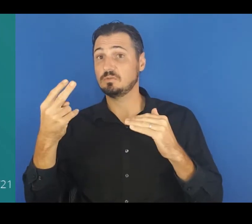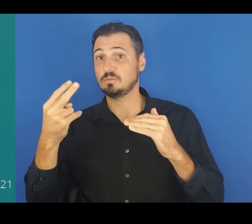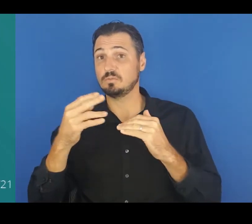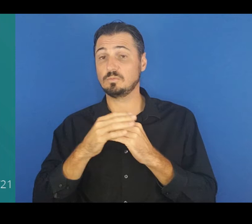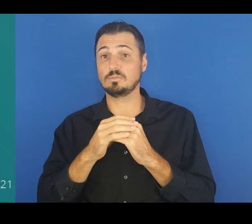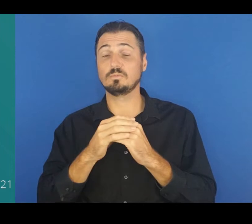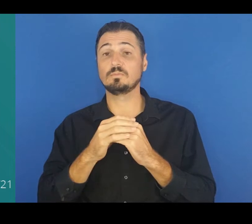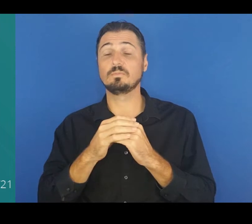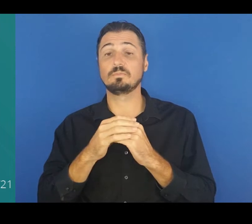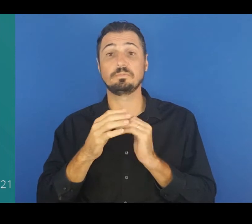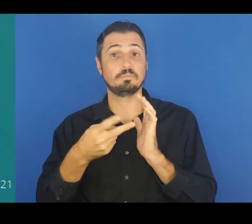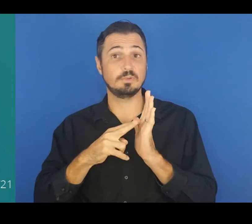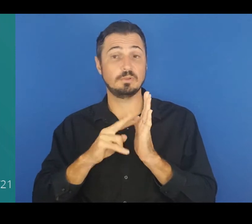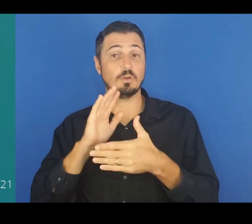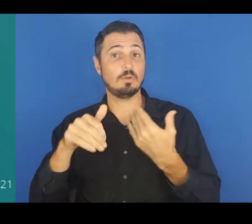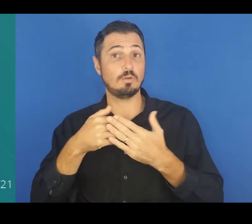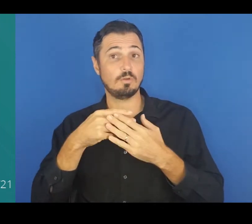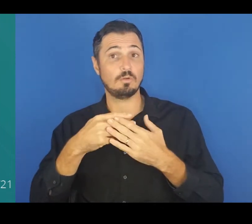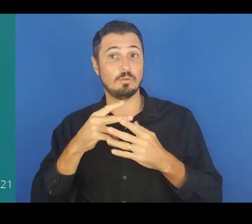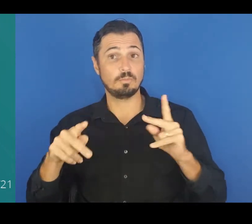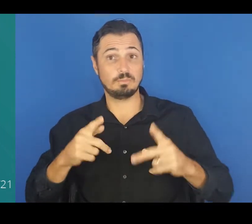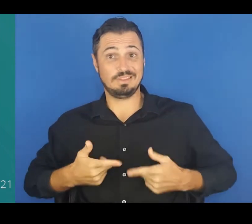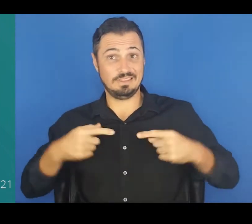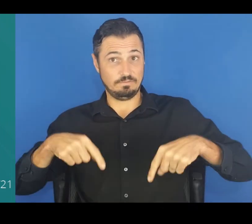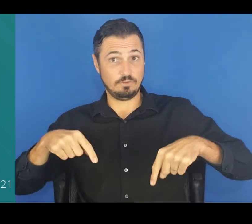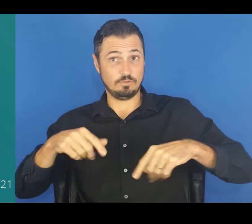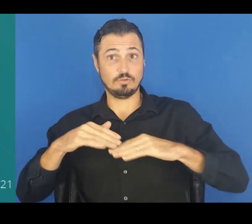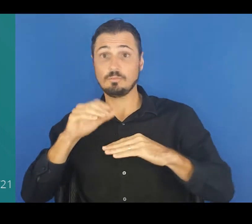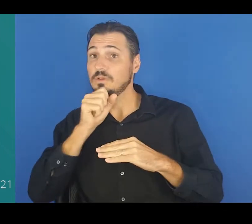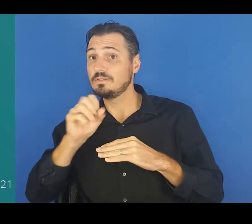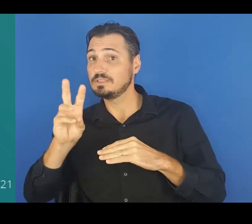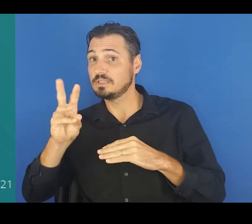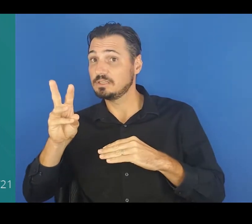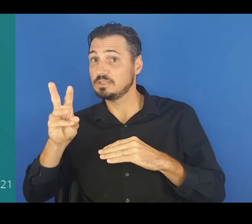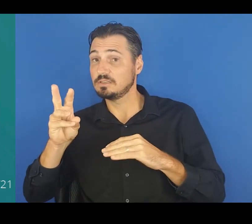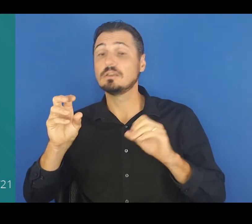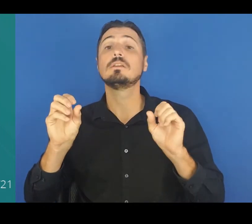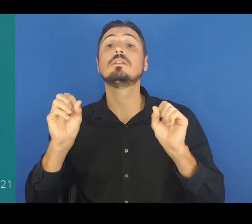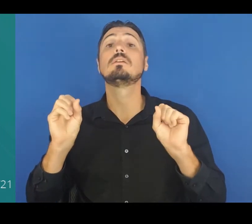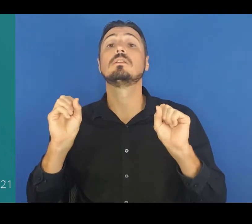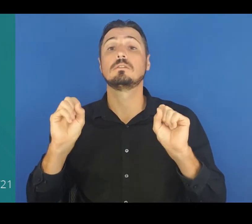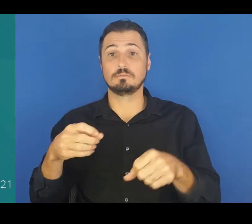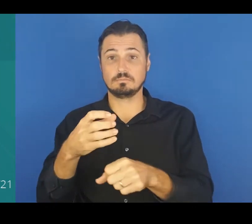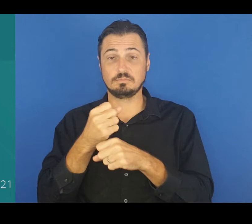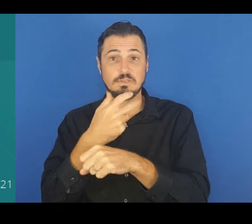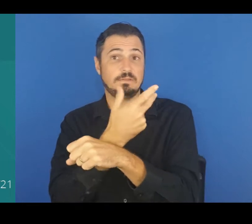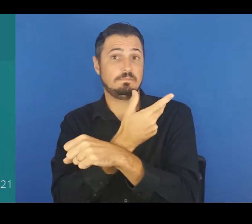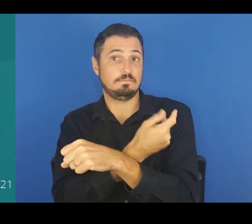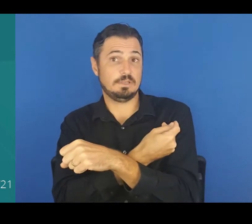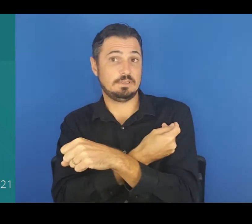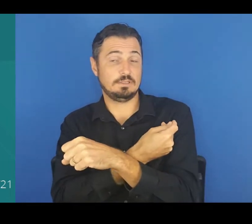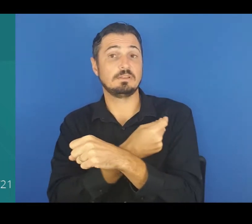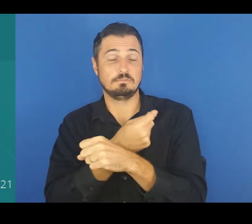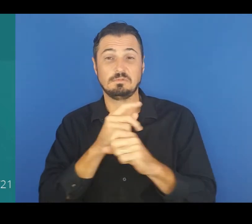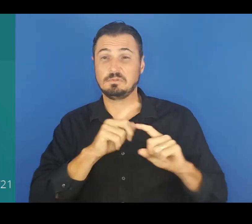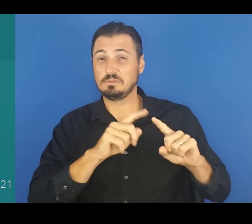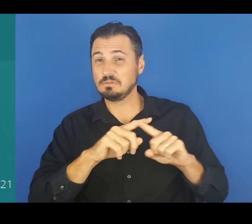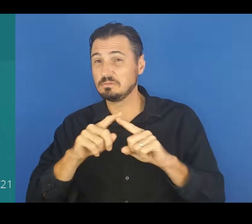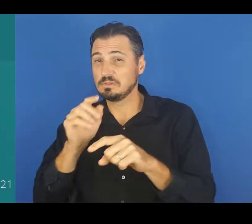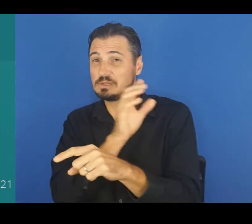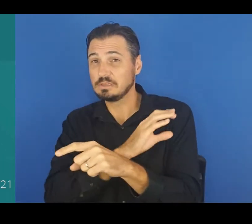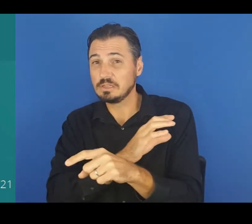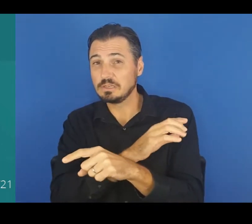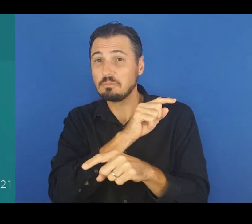vaccination program. This means all residents aged 16 and older are eligible for COVID-19 vaccines at